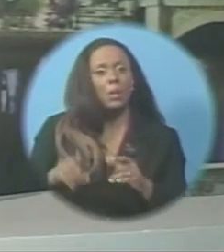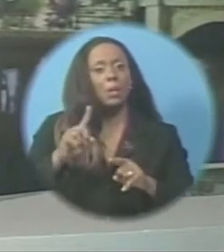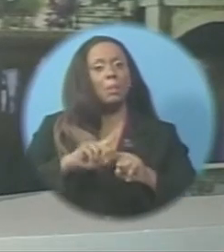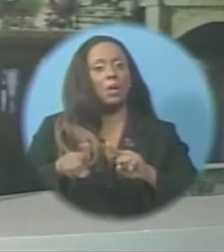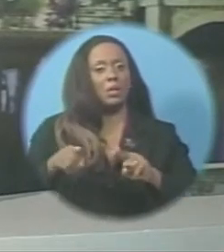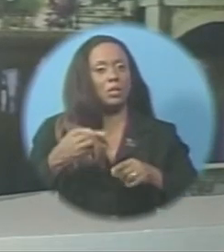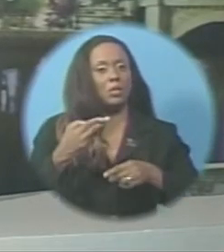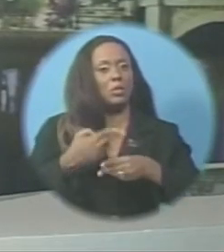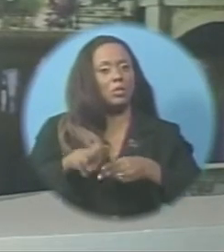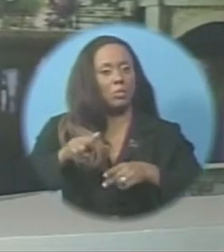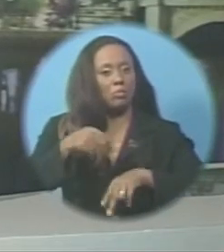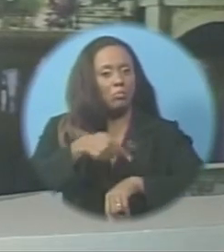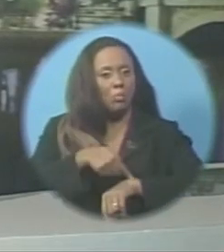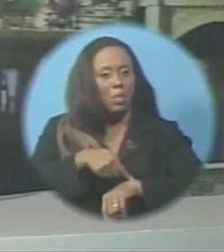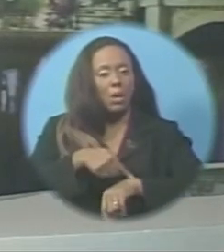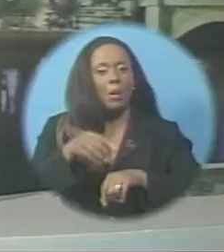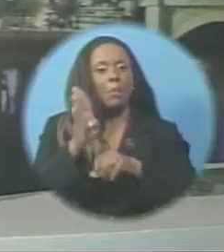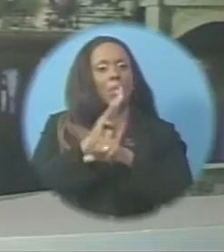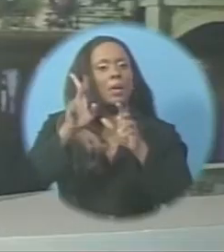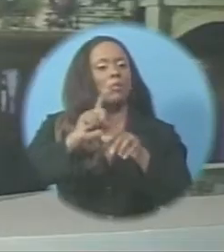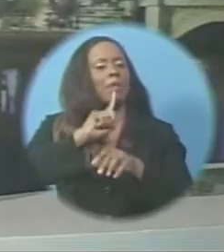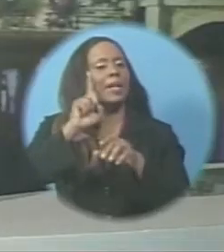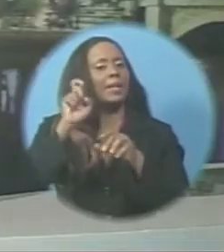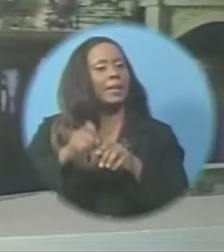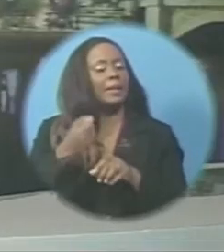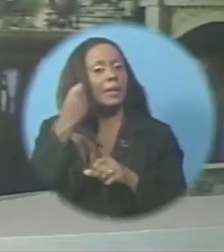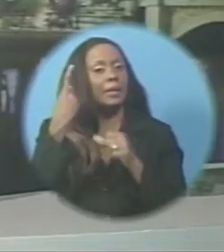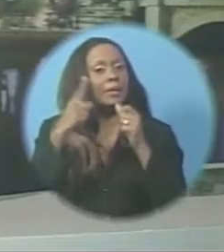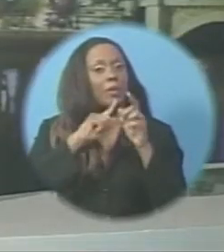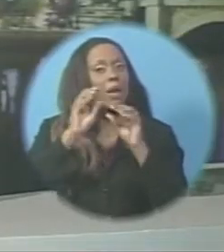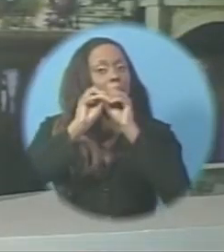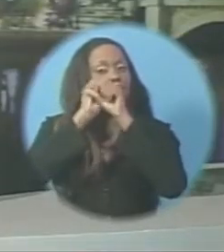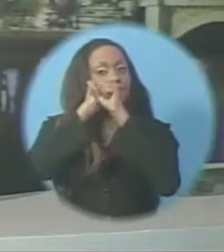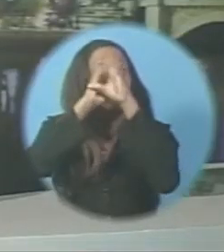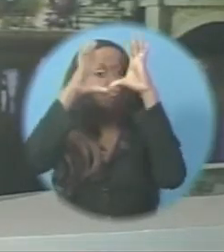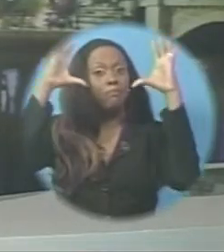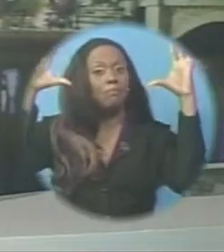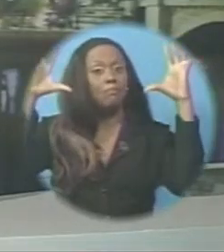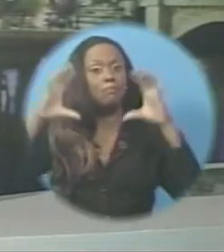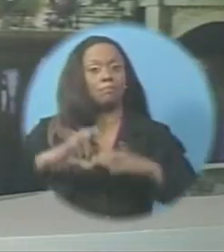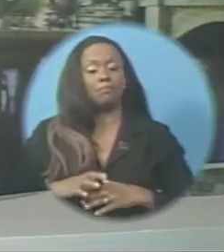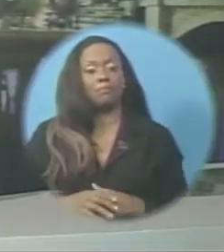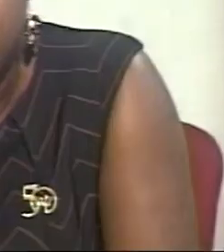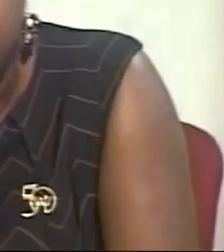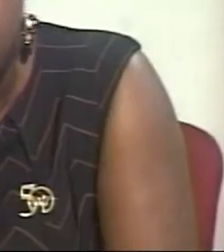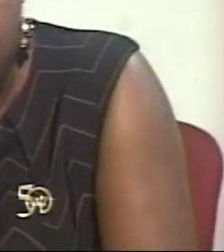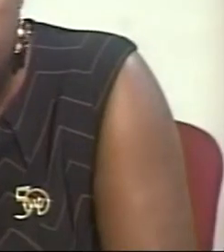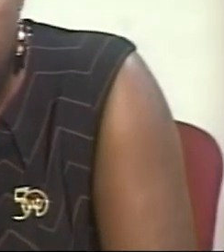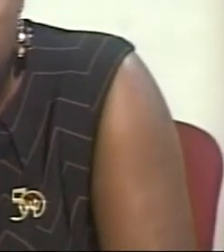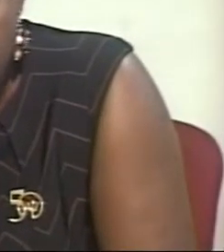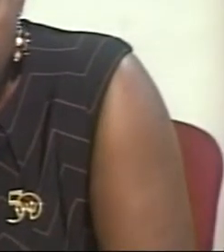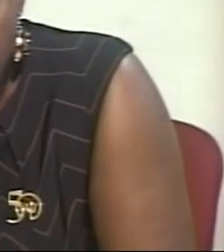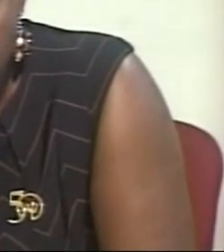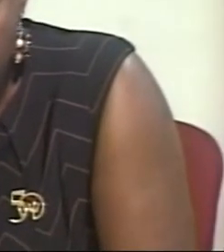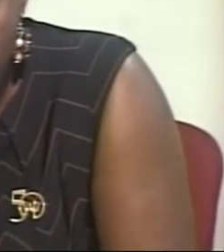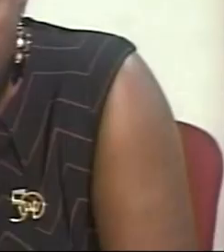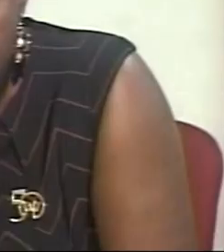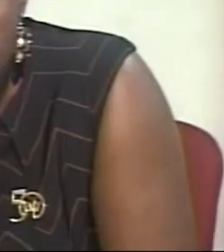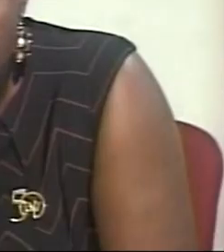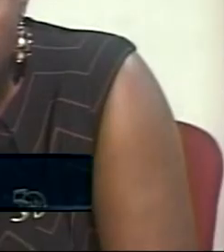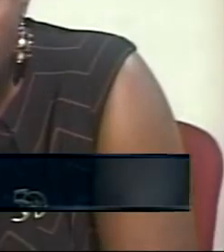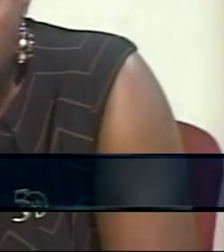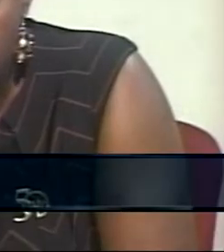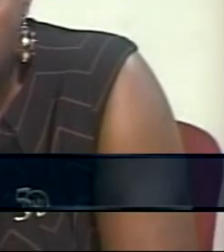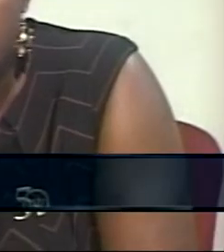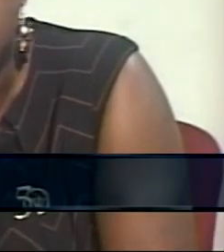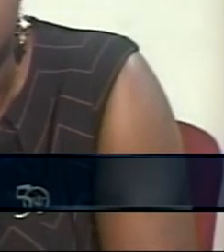short-term gratification and says Barbadians must see the bigger picture. We must defend against decisions that in